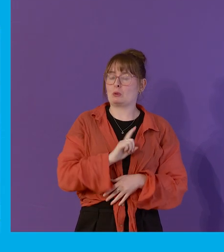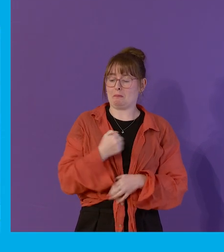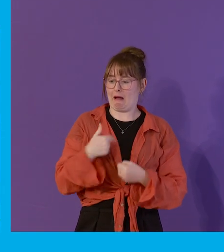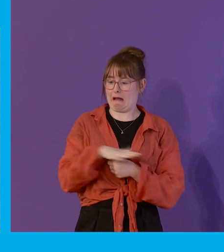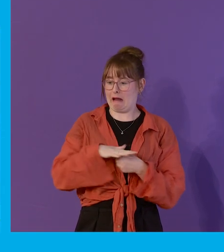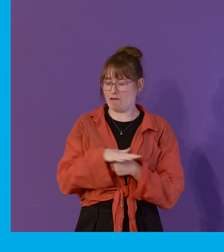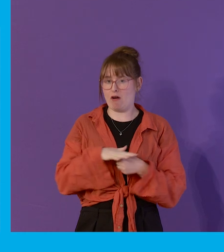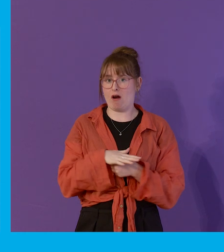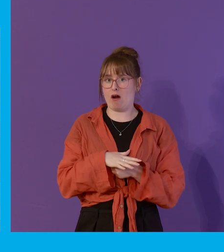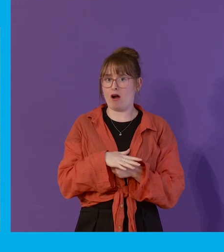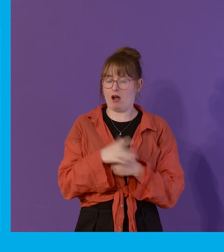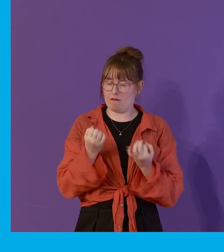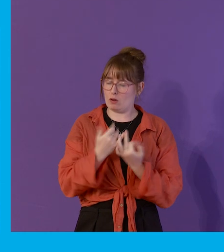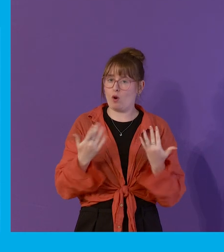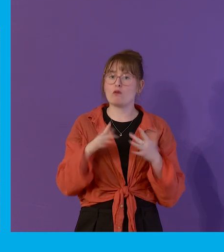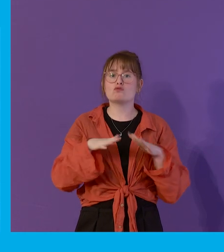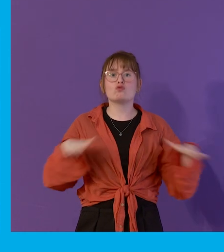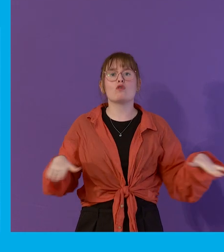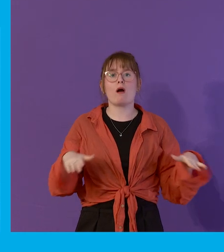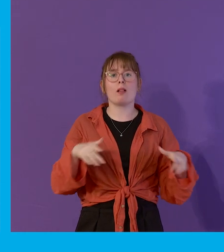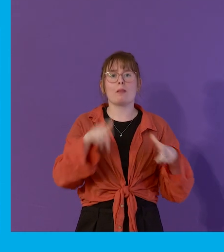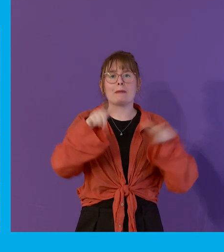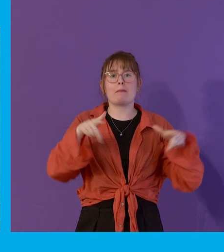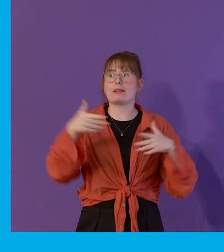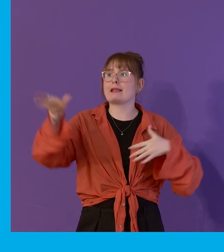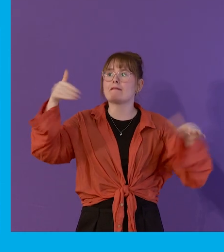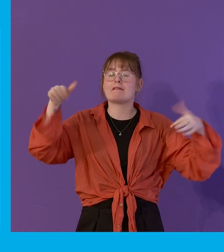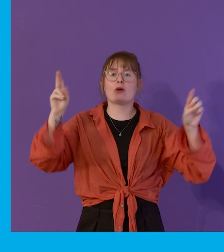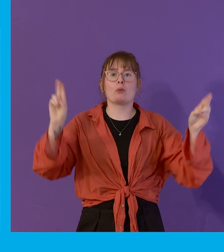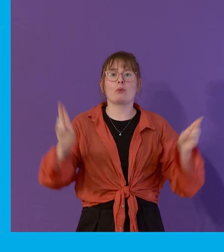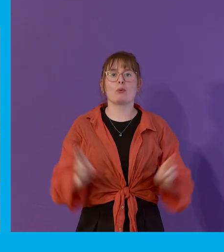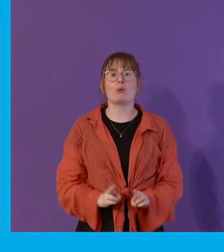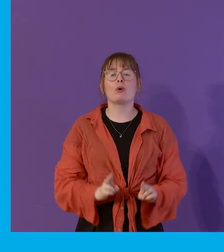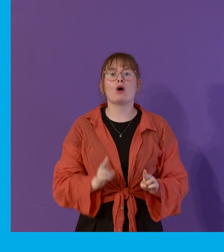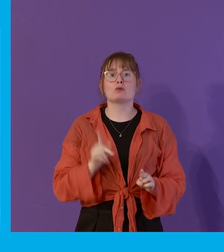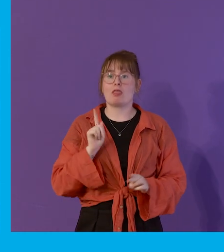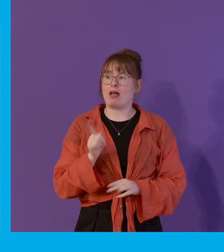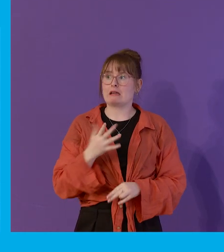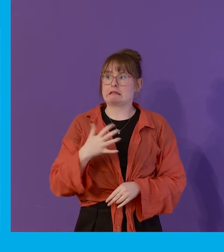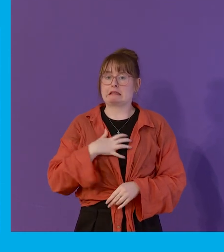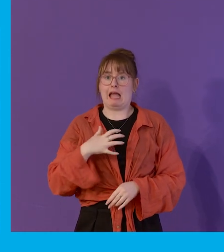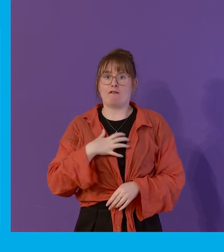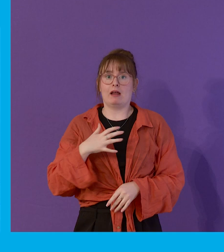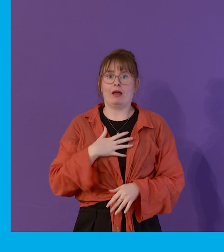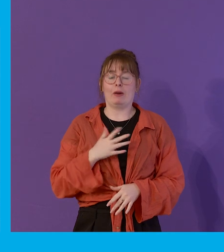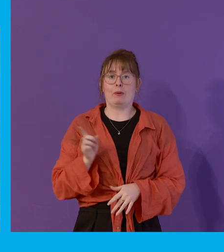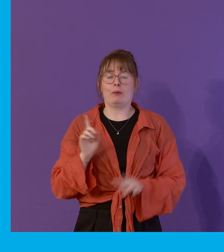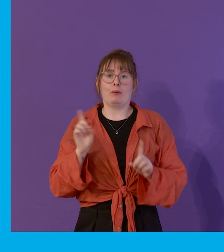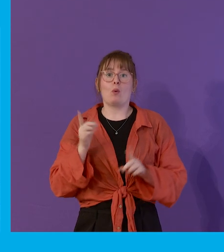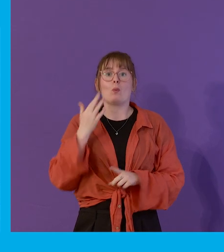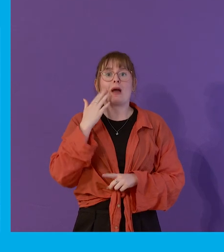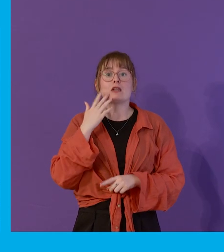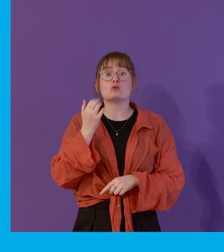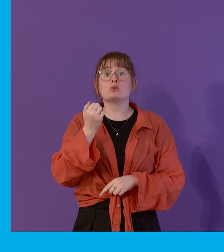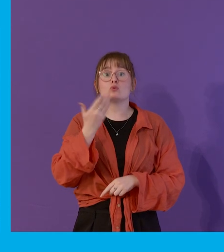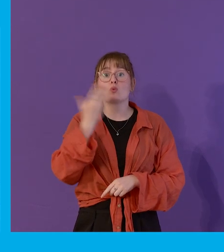that's facing rural depopulation. And it's always the kind of scary death knell is when the school roll starts to